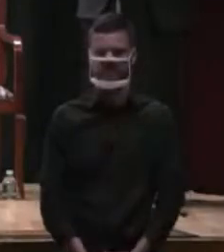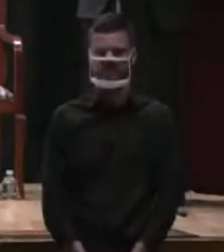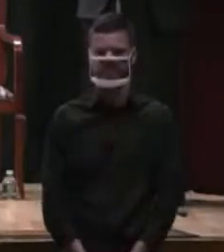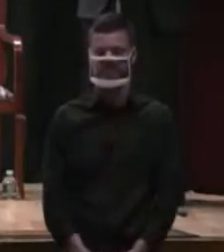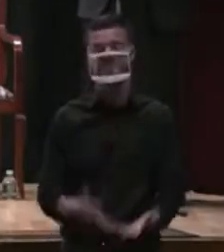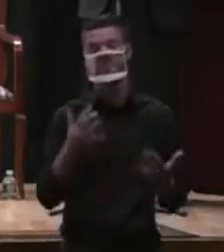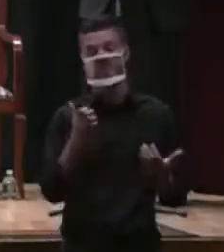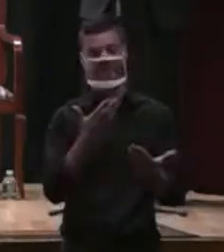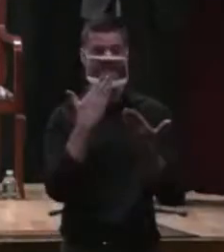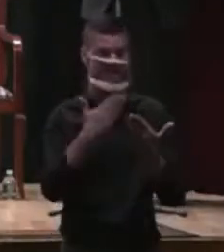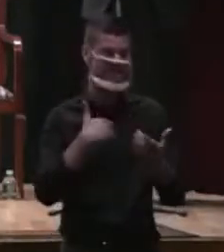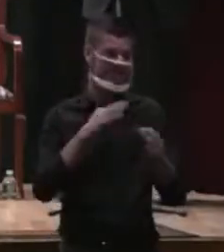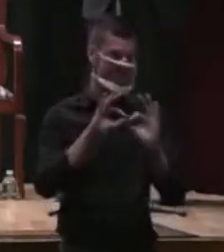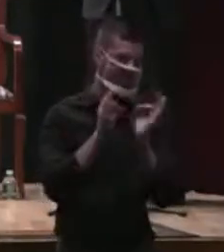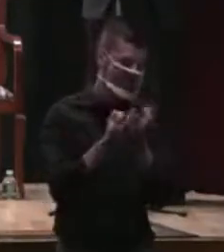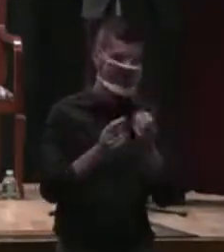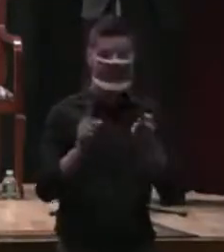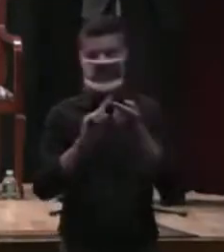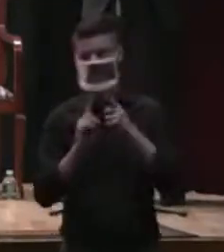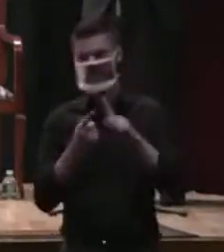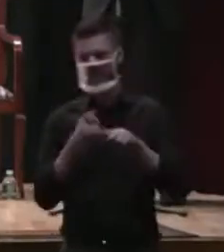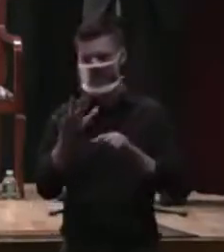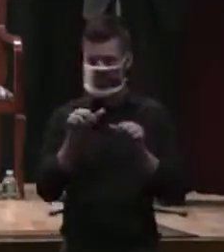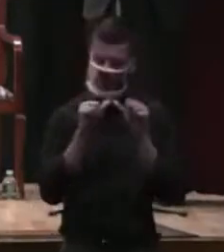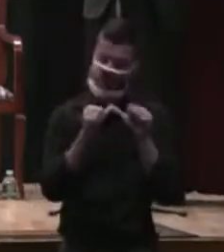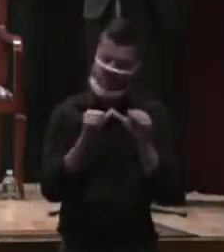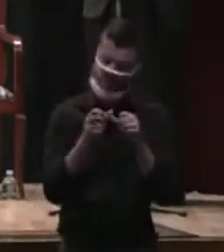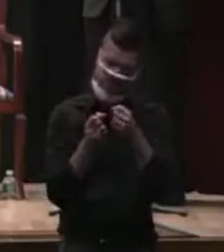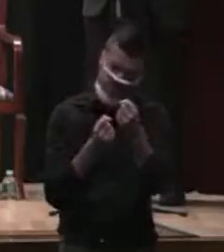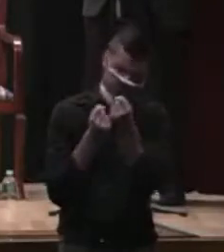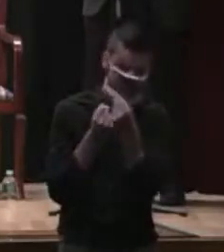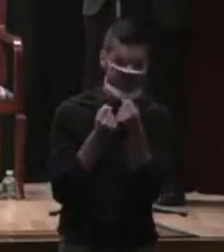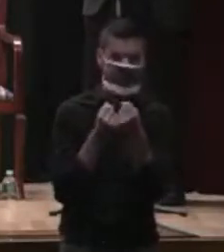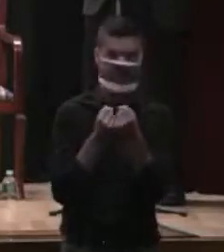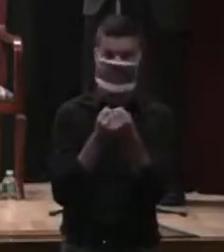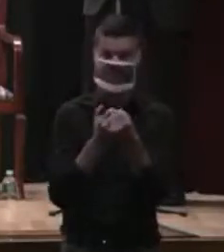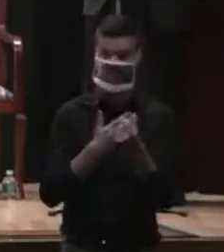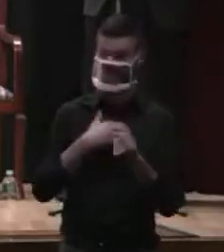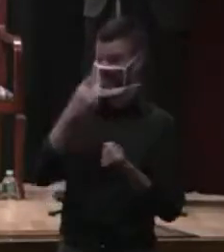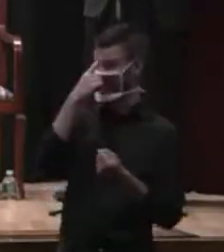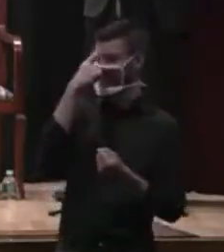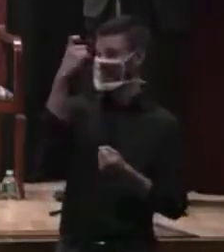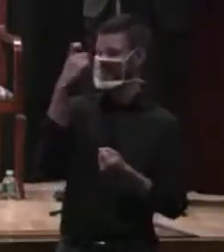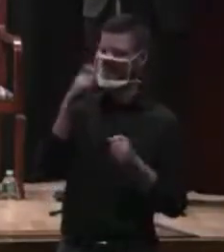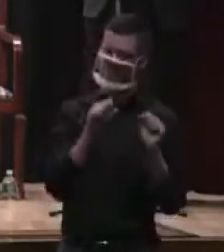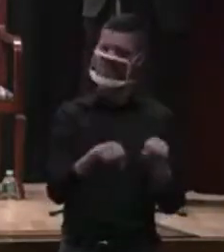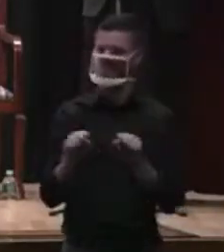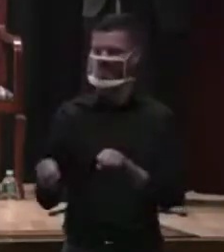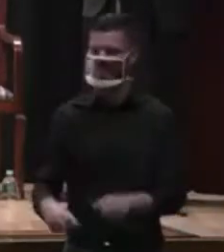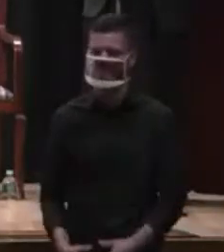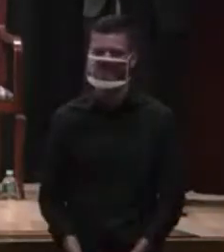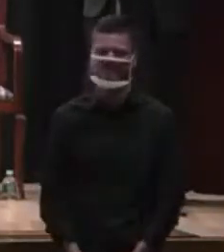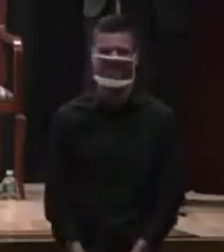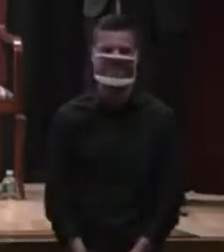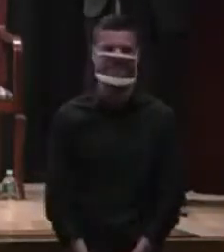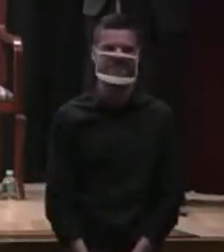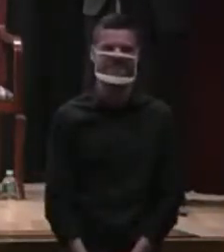I would like to thank my family and friends for their endless support to make my dream possible.